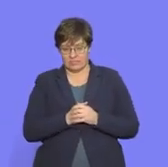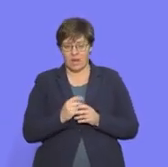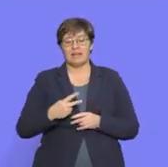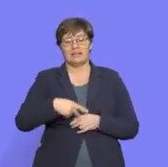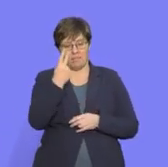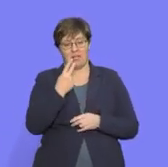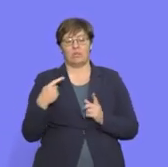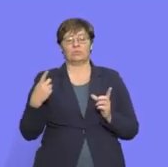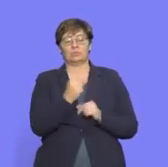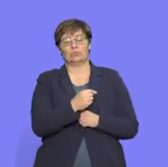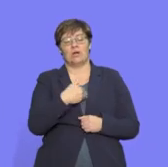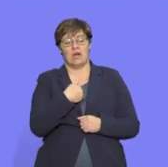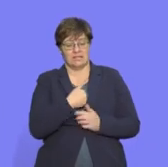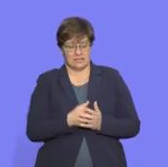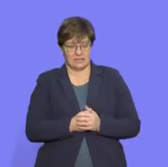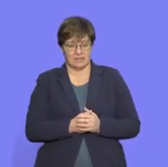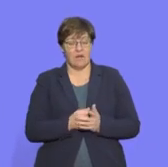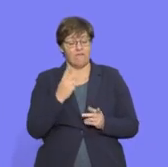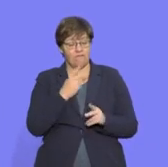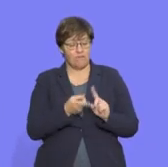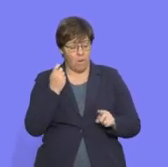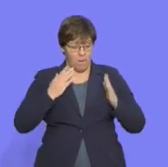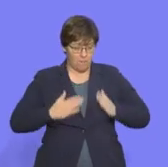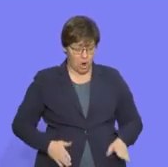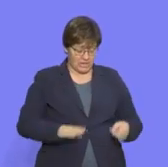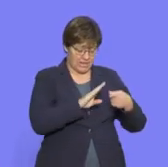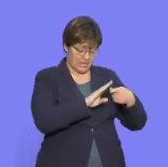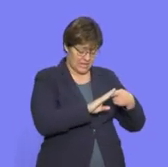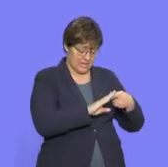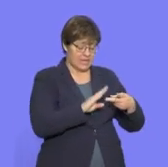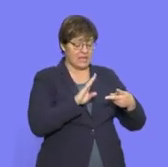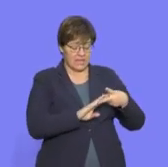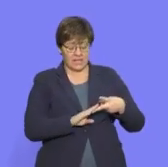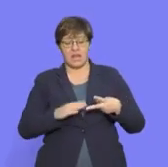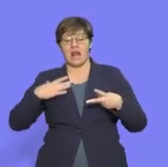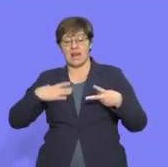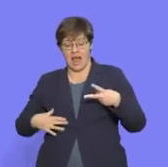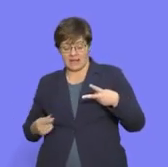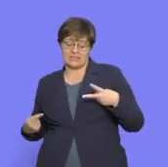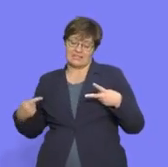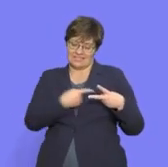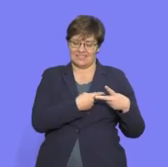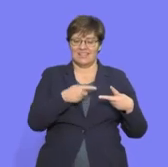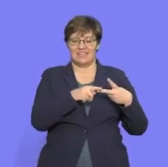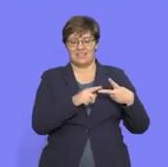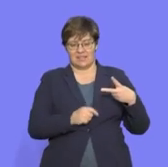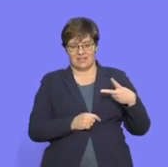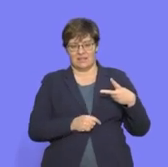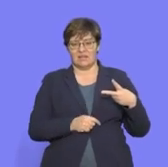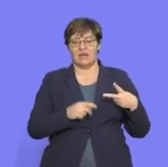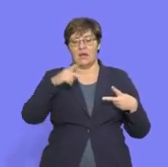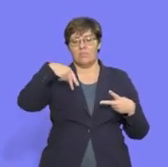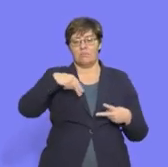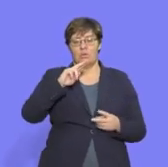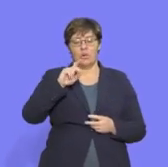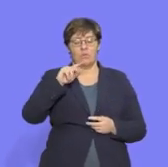twice. Once, all right, from the body, then it goes to the lungs, and those lungs is known as the